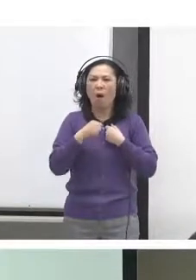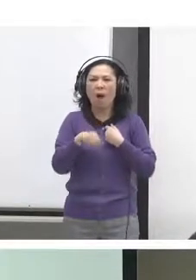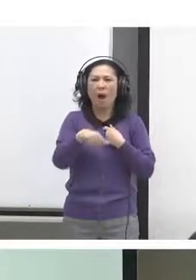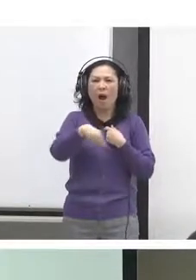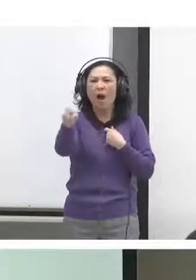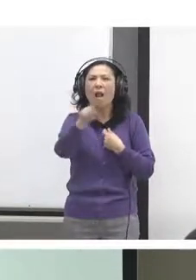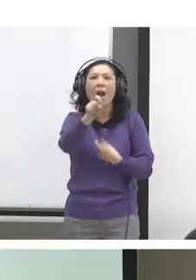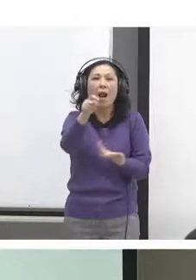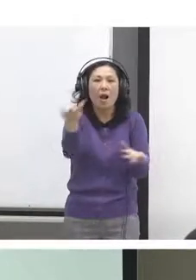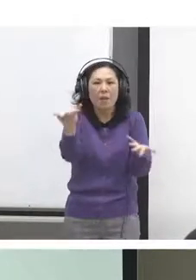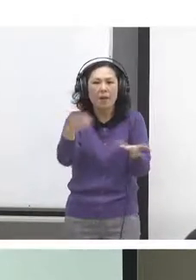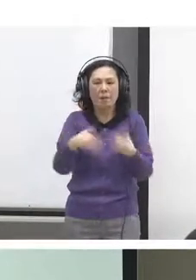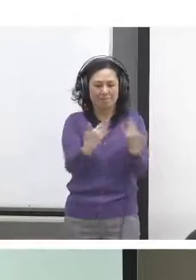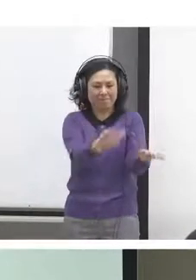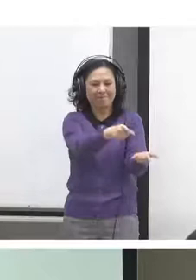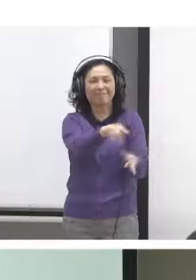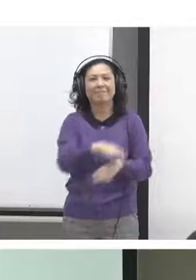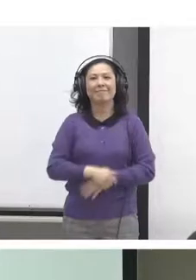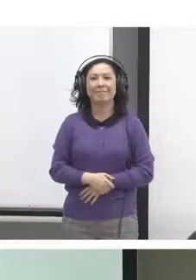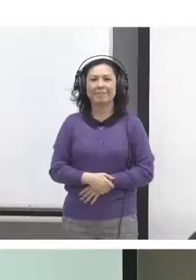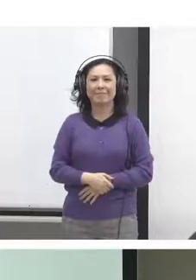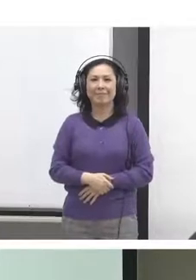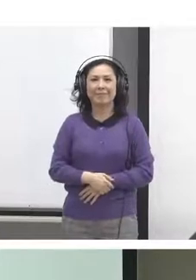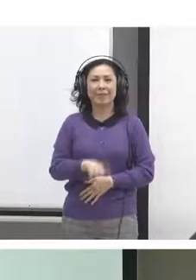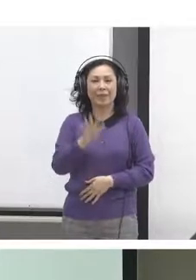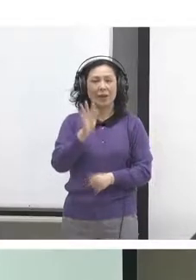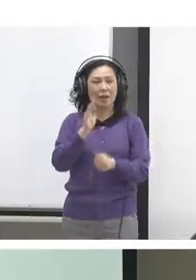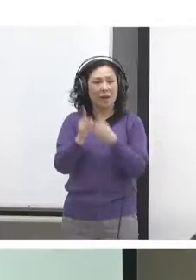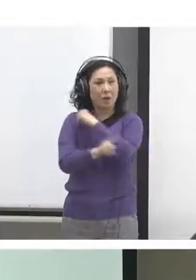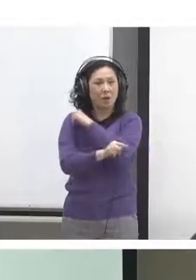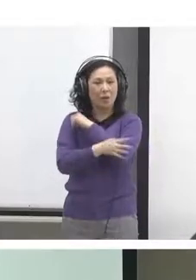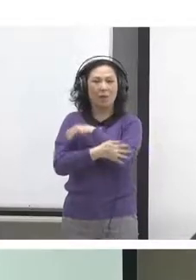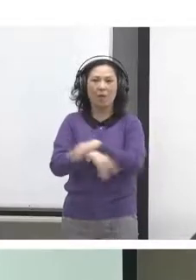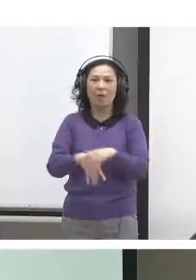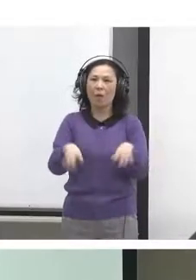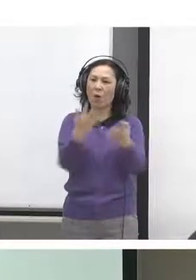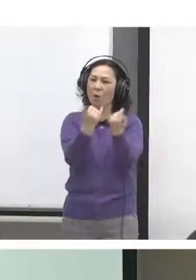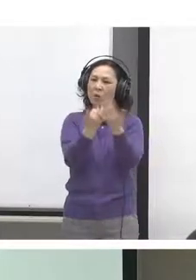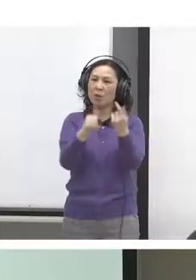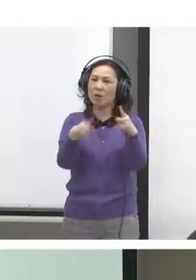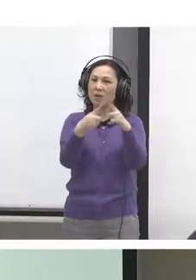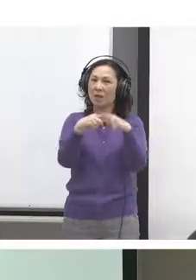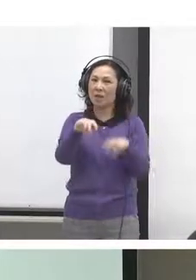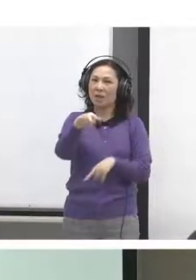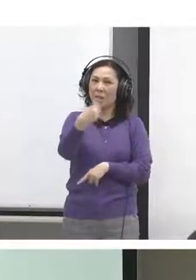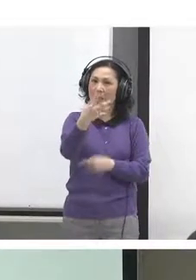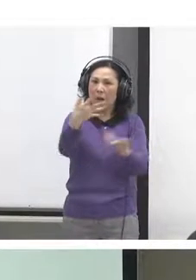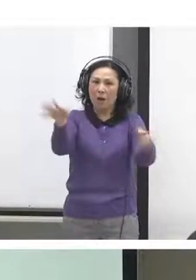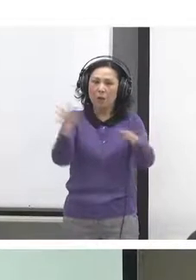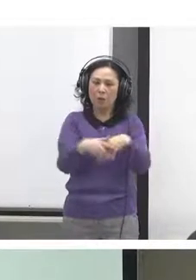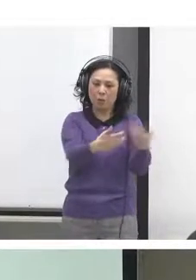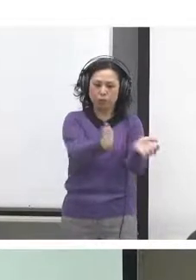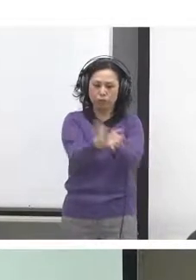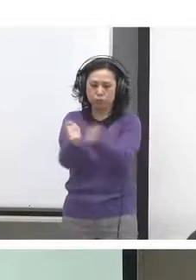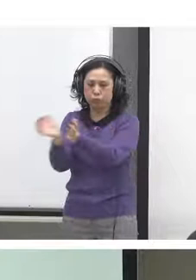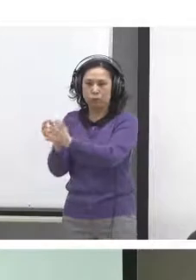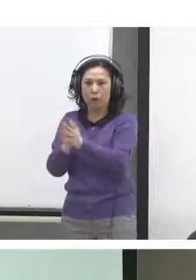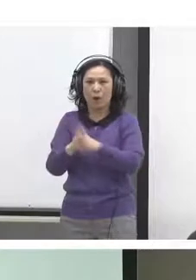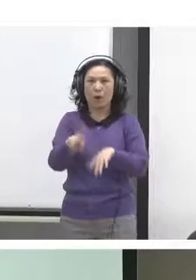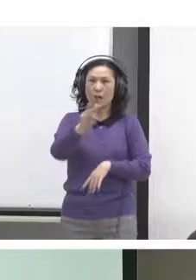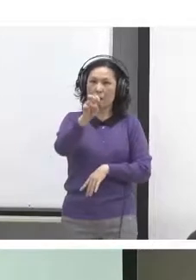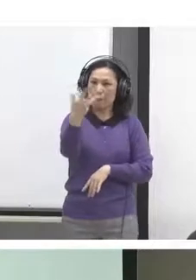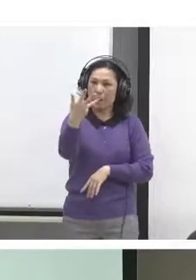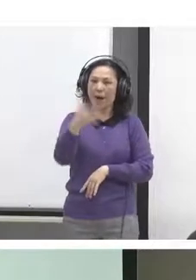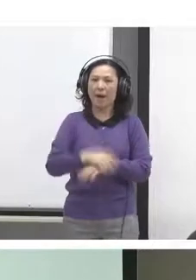the competition. Then 10 finalist teams presented their services developed